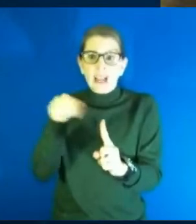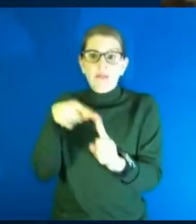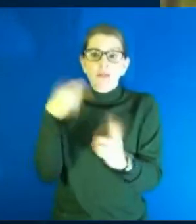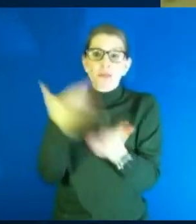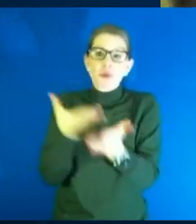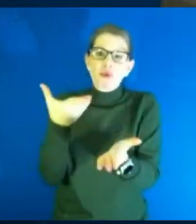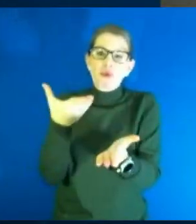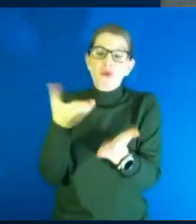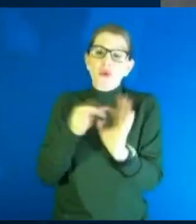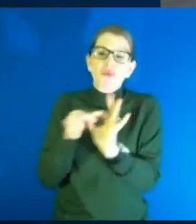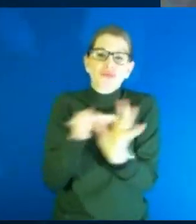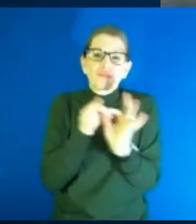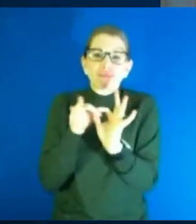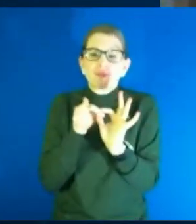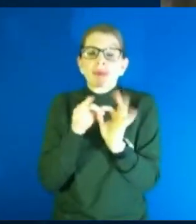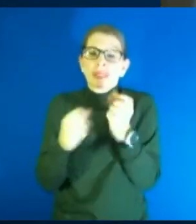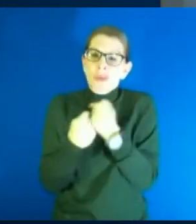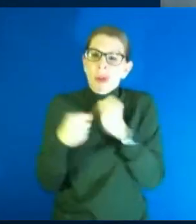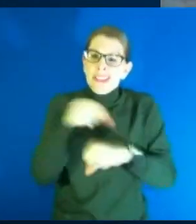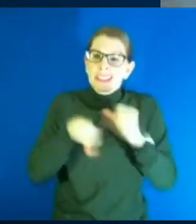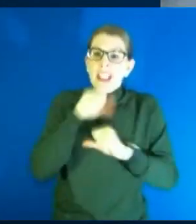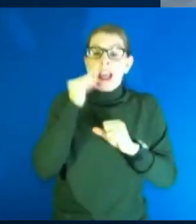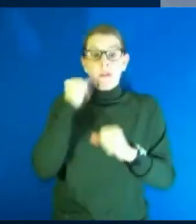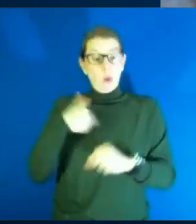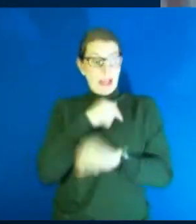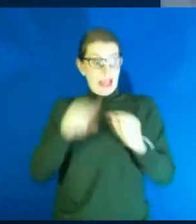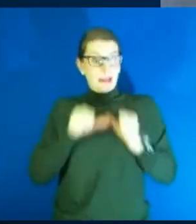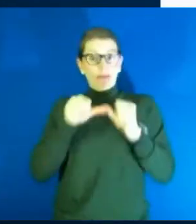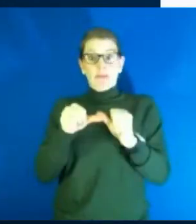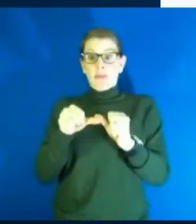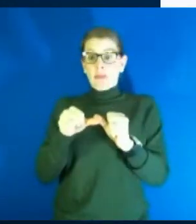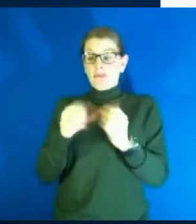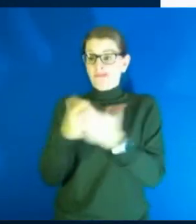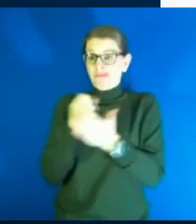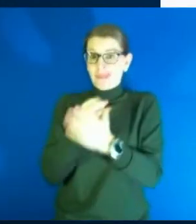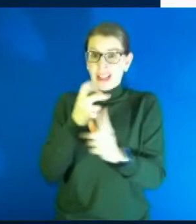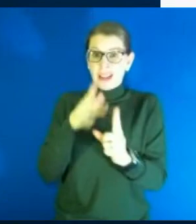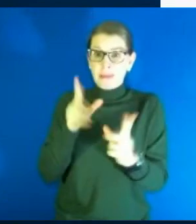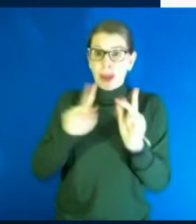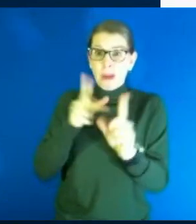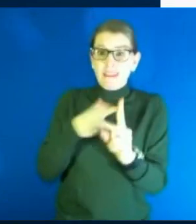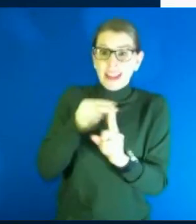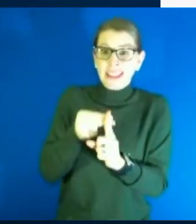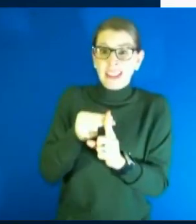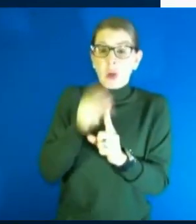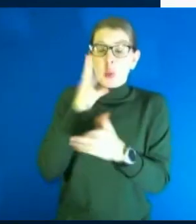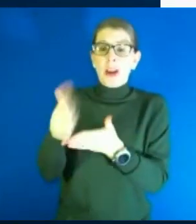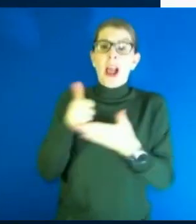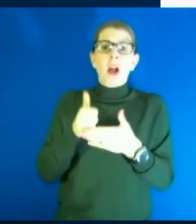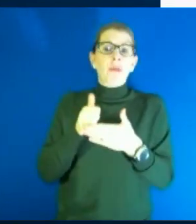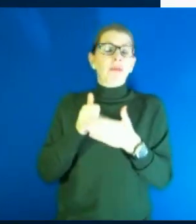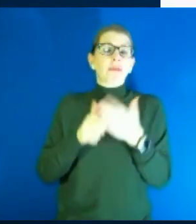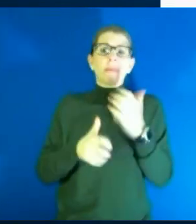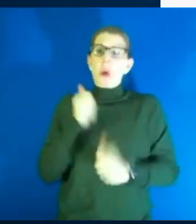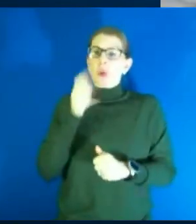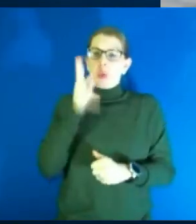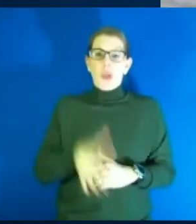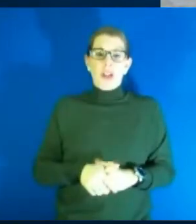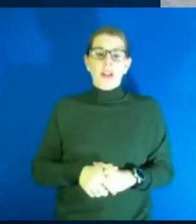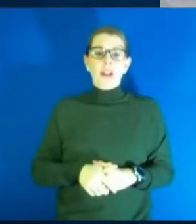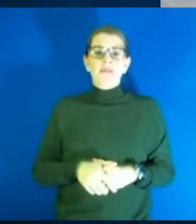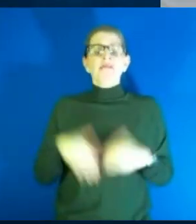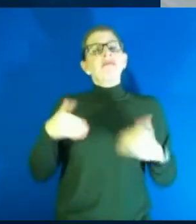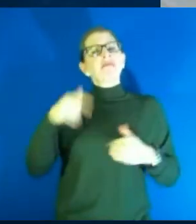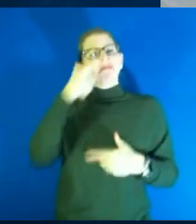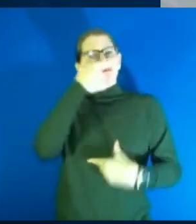can just continue to just get people vaccinated, that would help the most. It's such an interesting dichotomy to